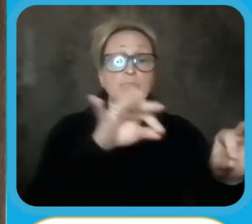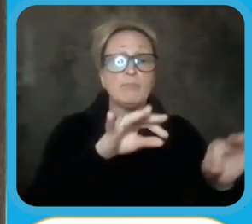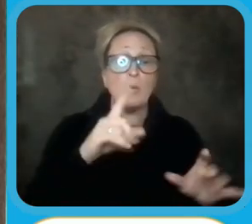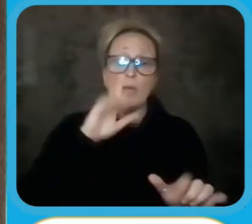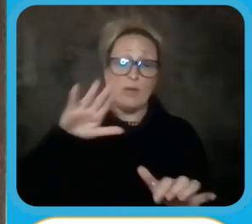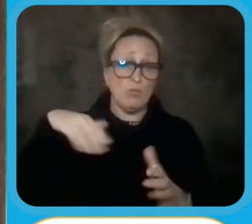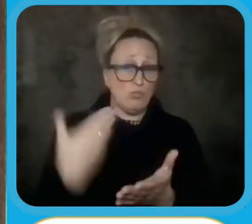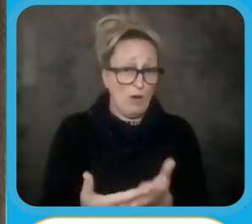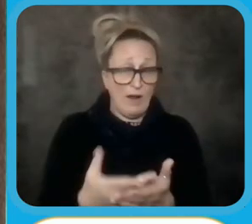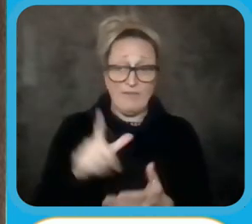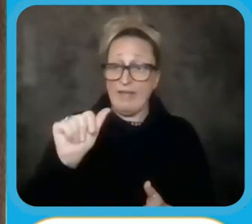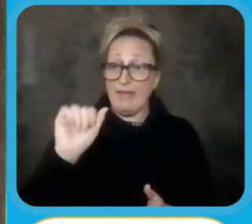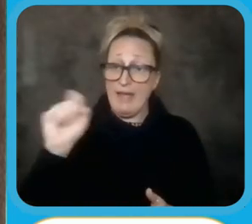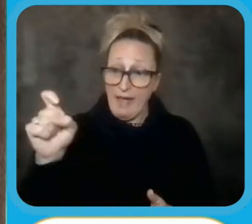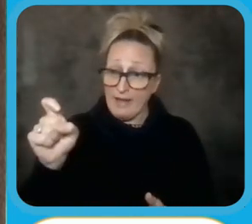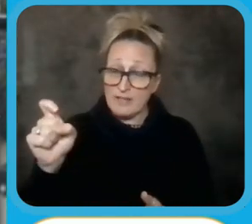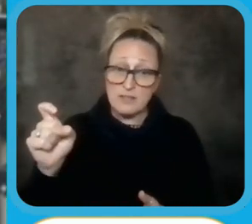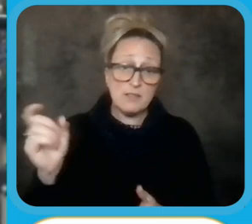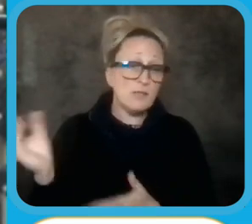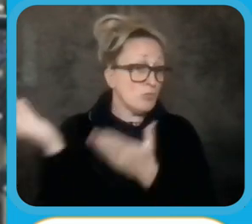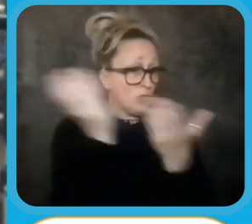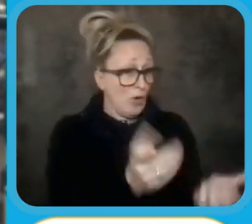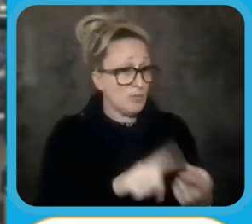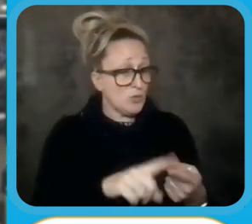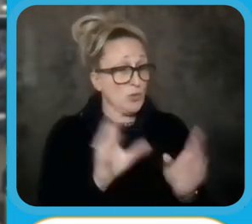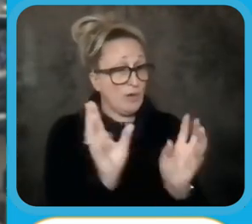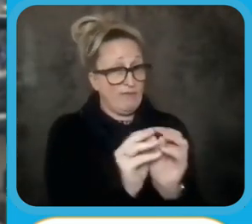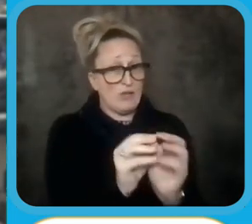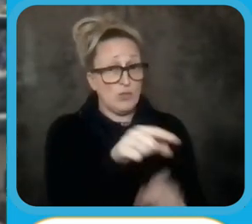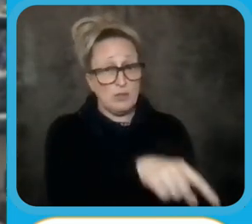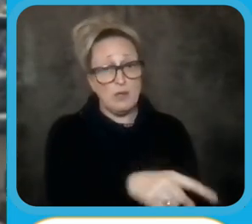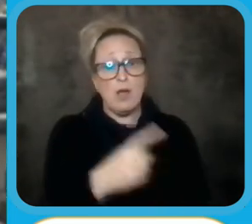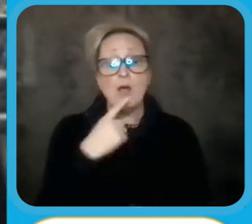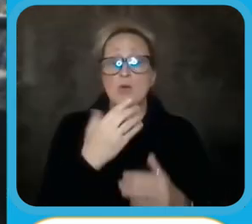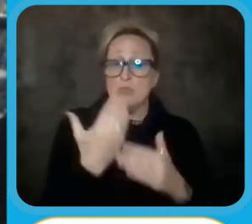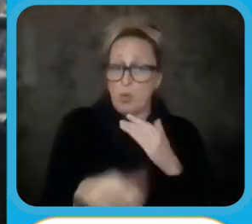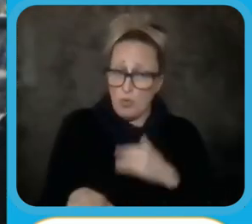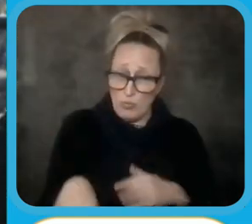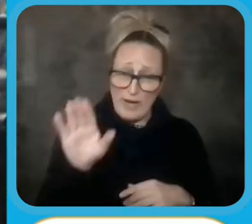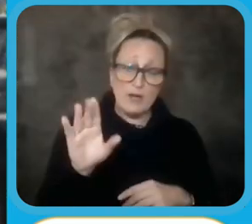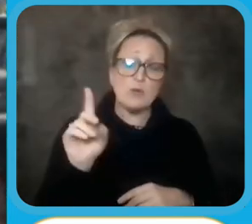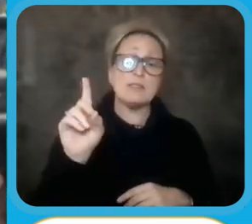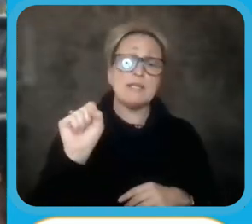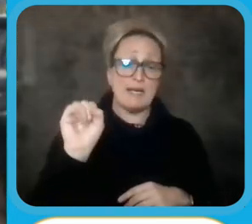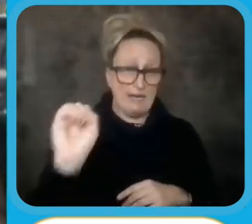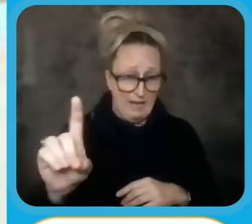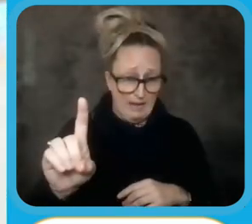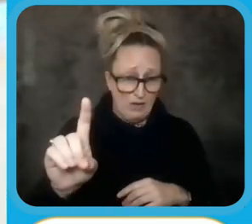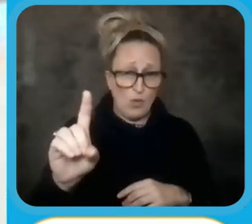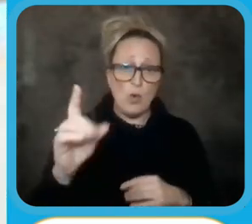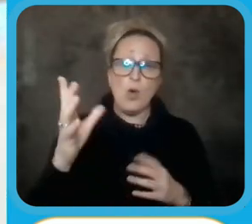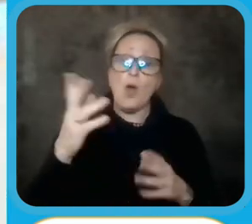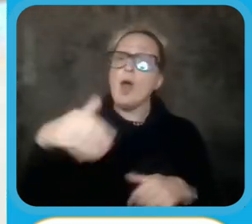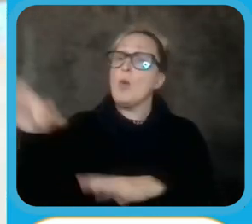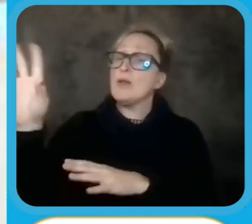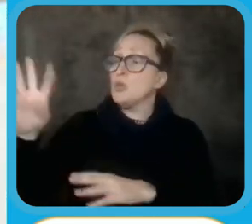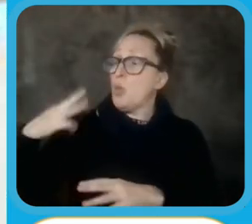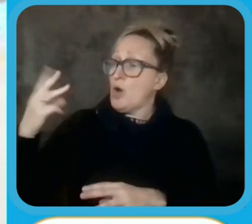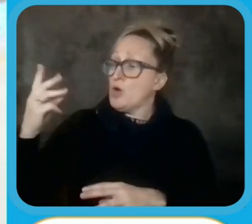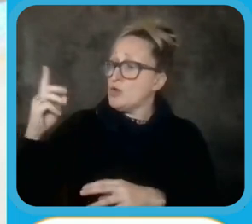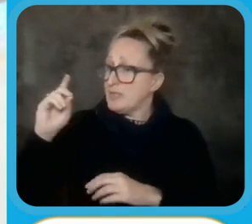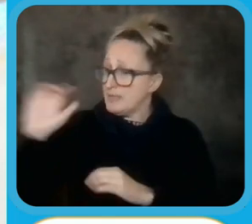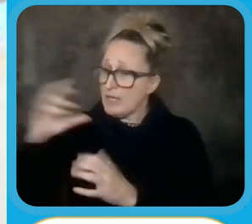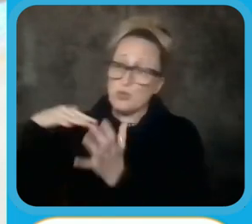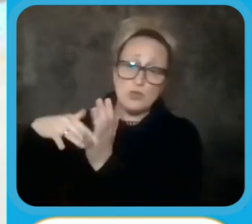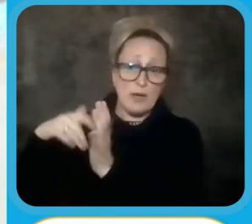at LAX to the convention. I was born and raised in San Diego. I went away to Washington, D.C. to study